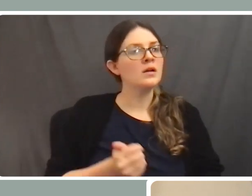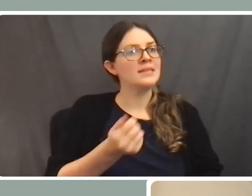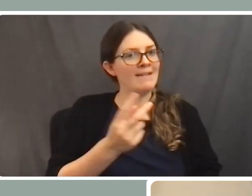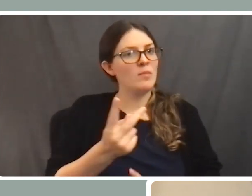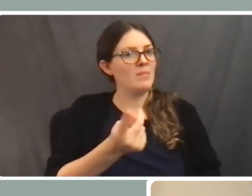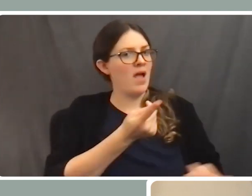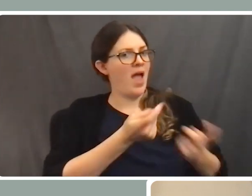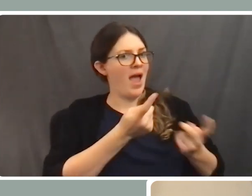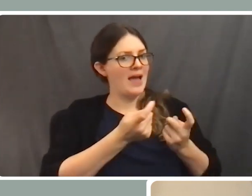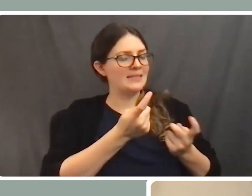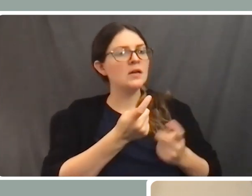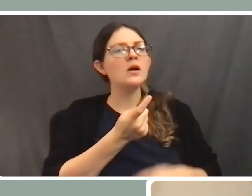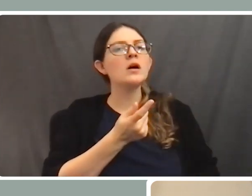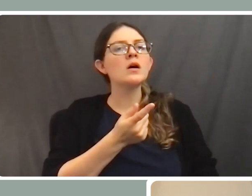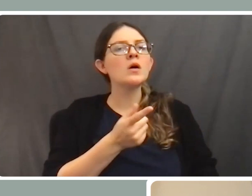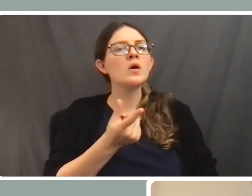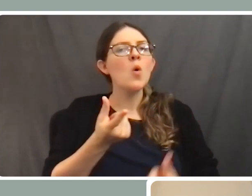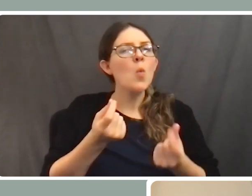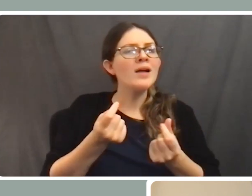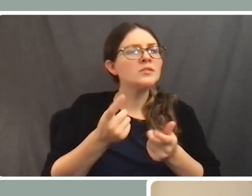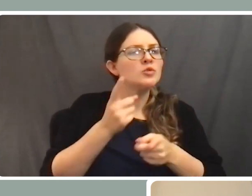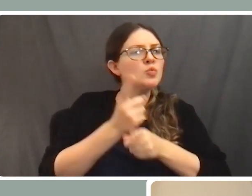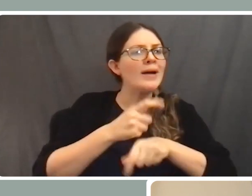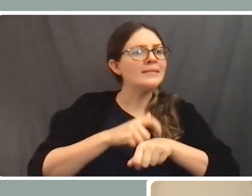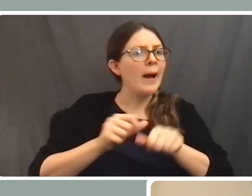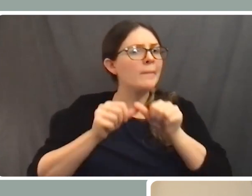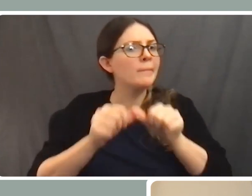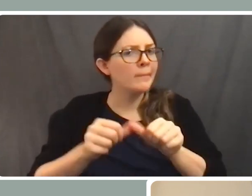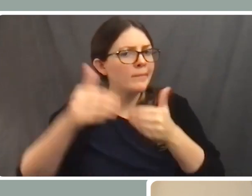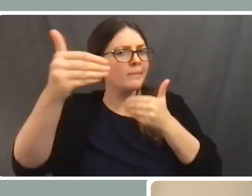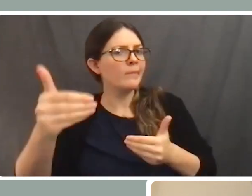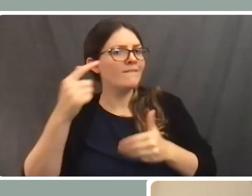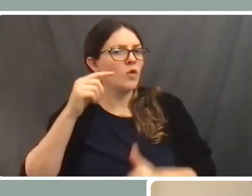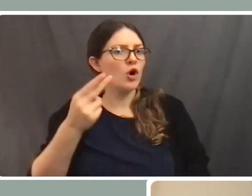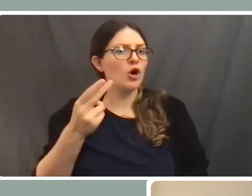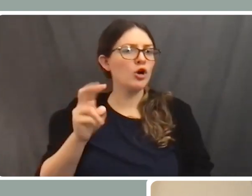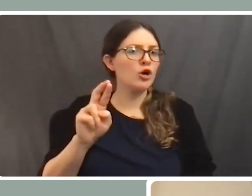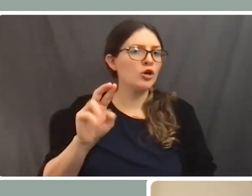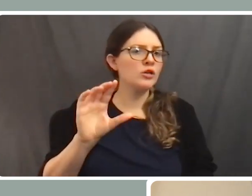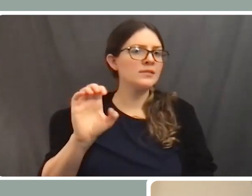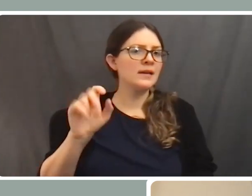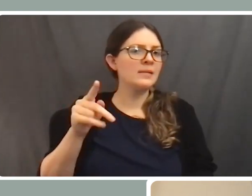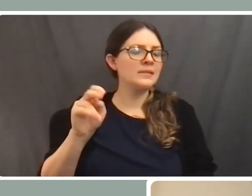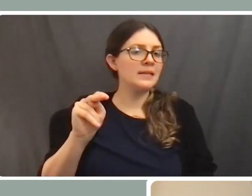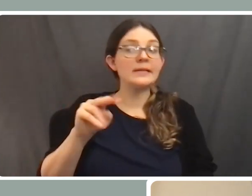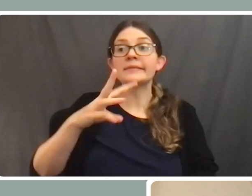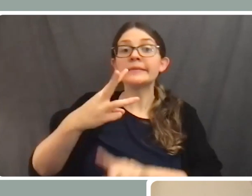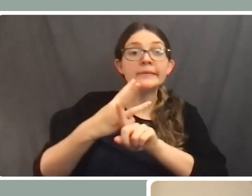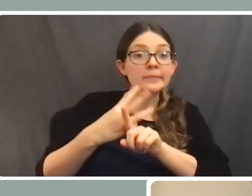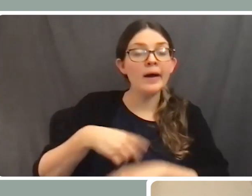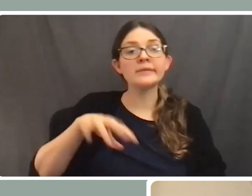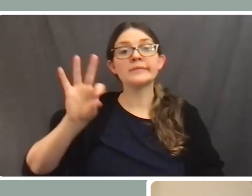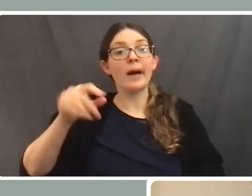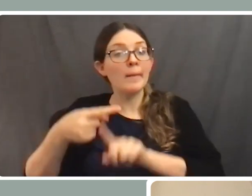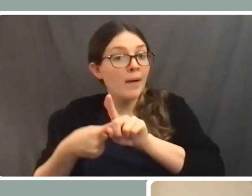saying, what is the right duration for Herceptin? 6 months, 9 months, a year and a half. It seems